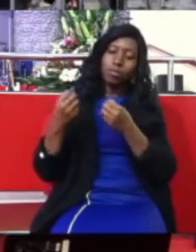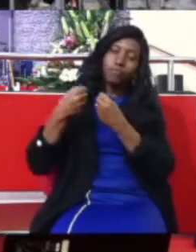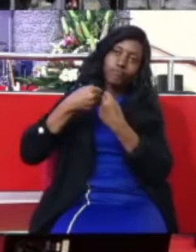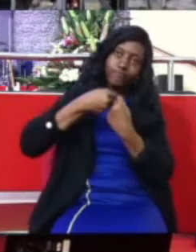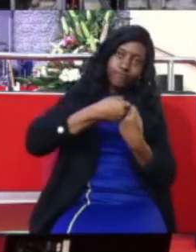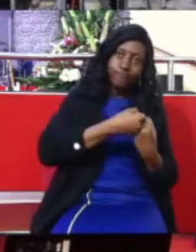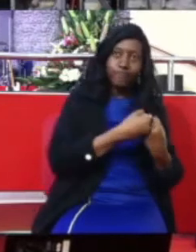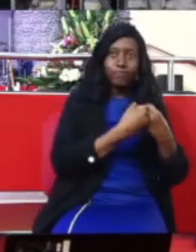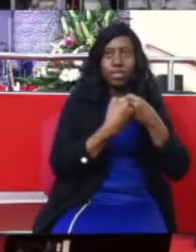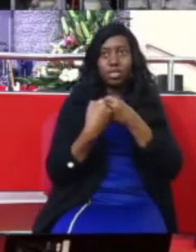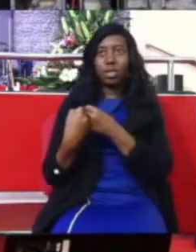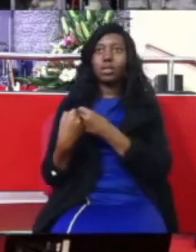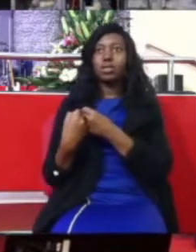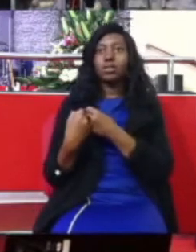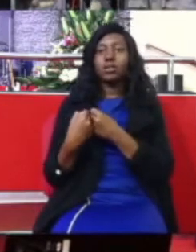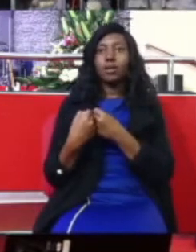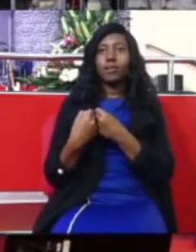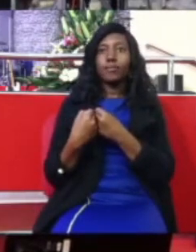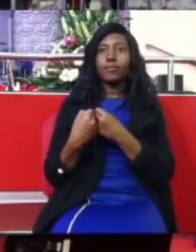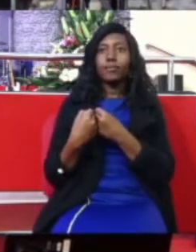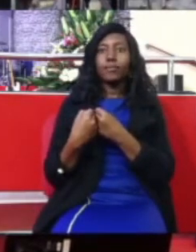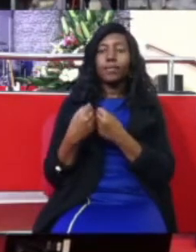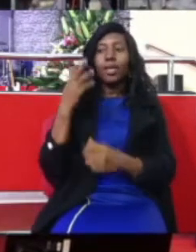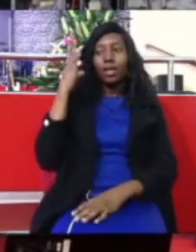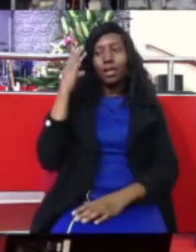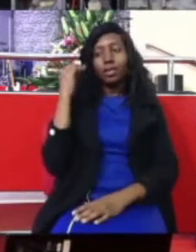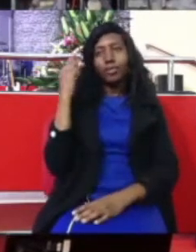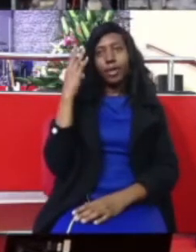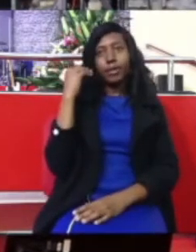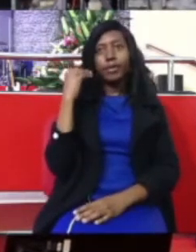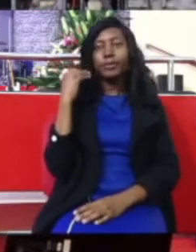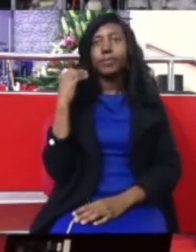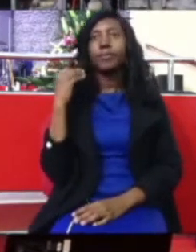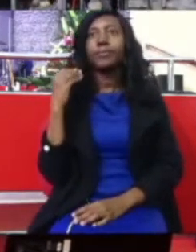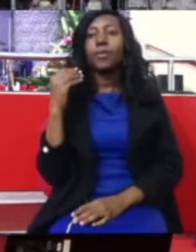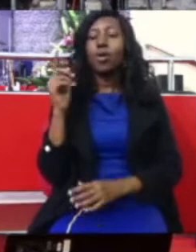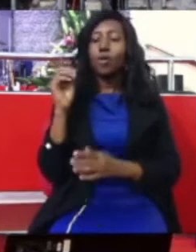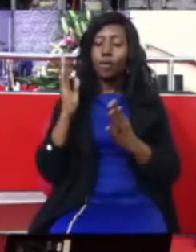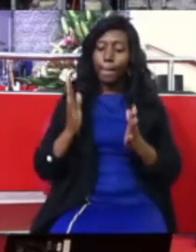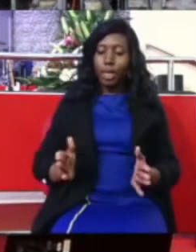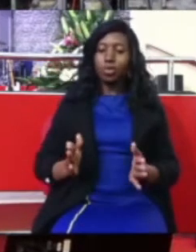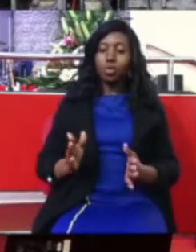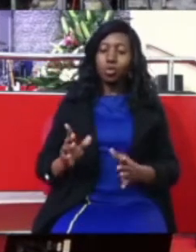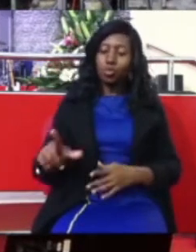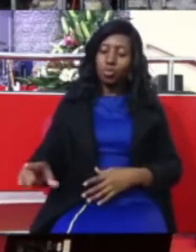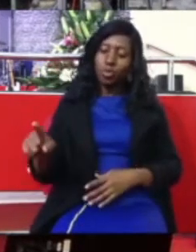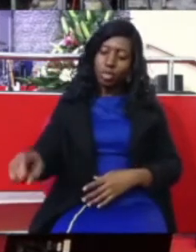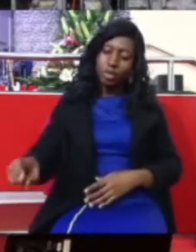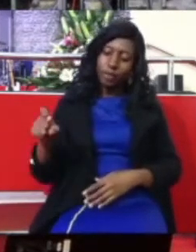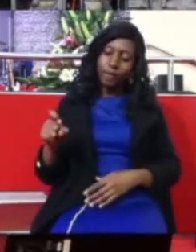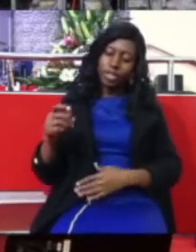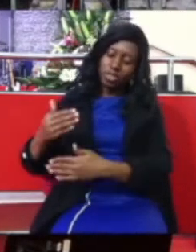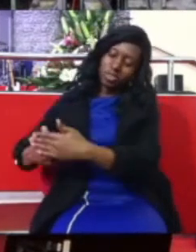That is natural. The experience of that person who is fishing at the shore and the